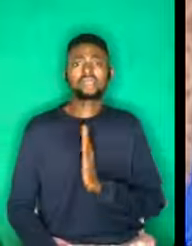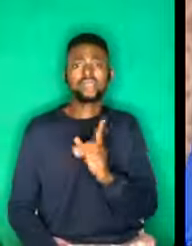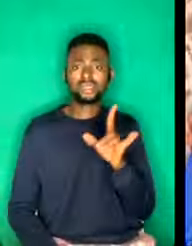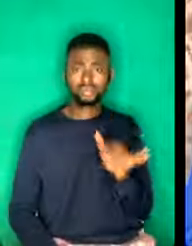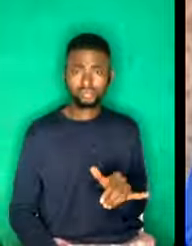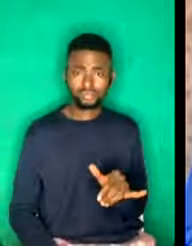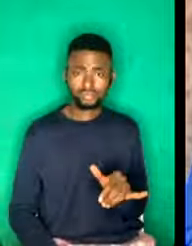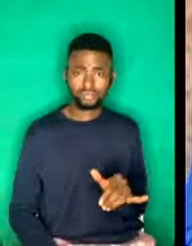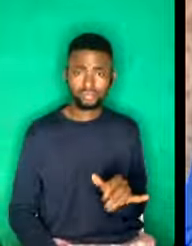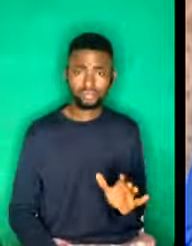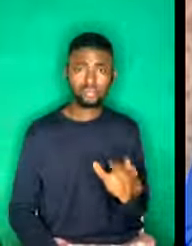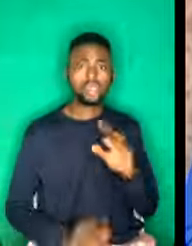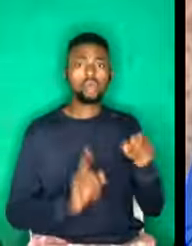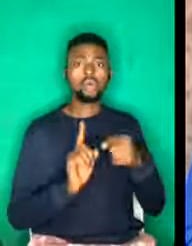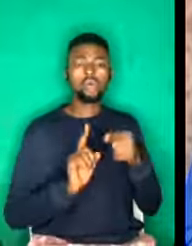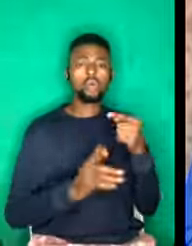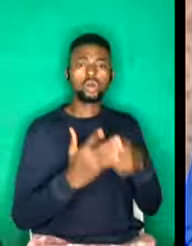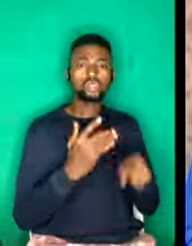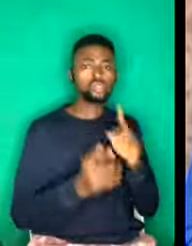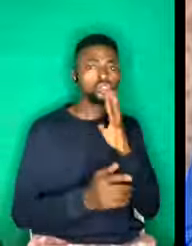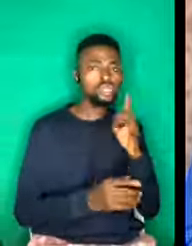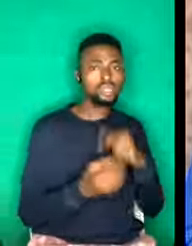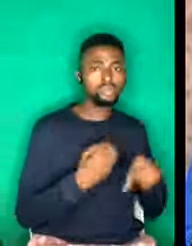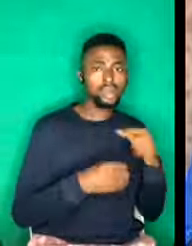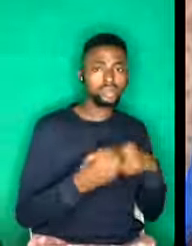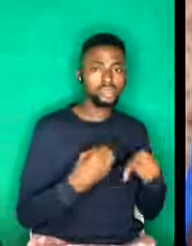what you're talking about is